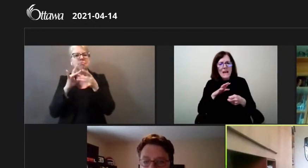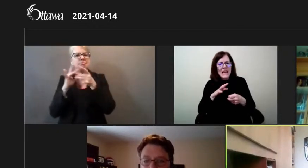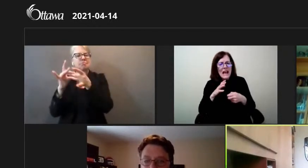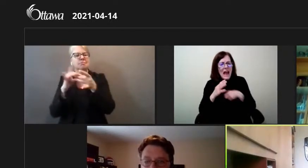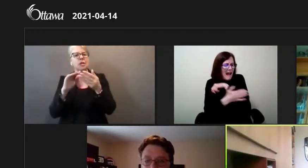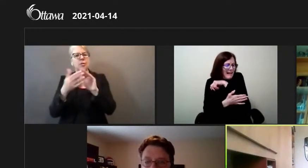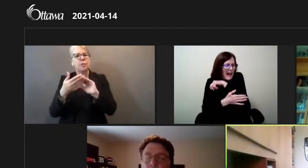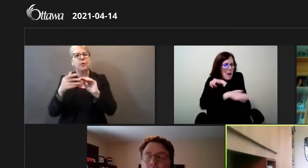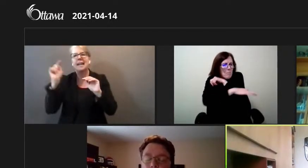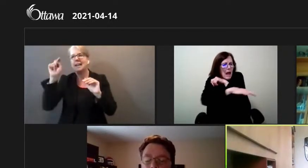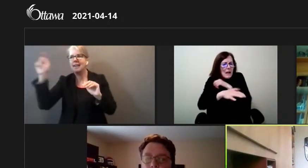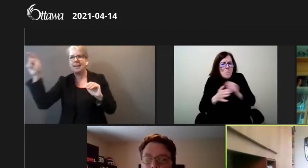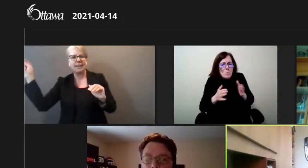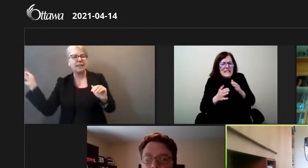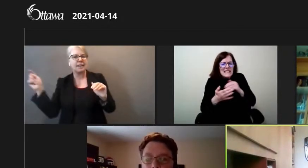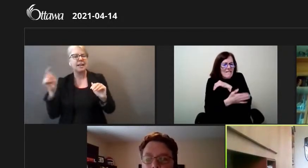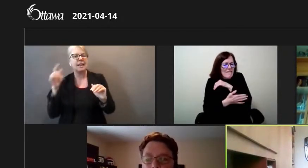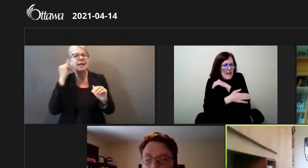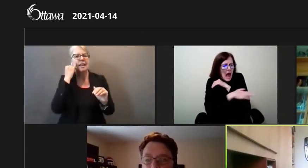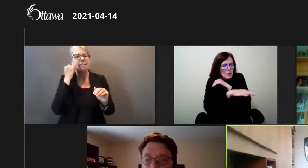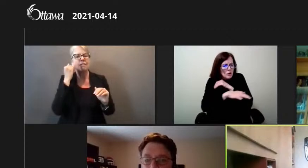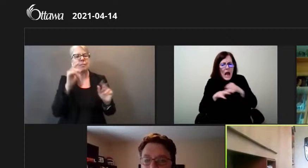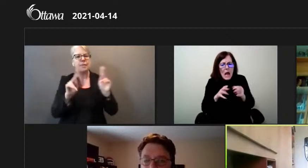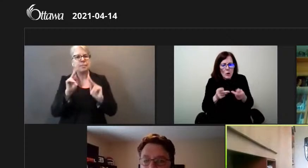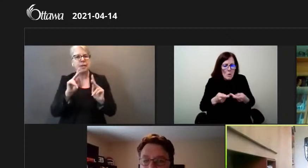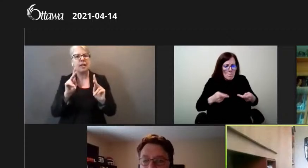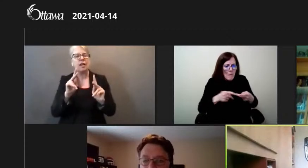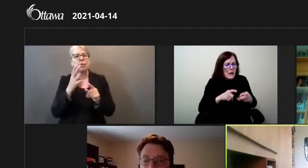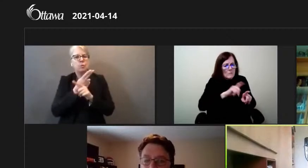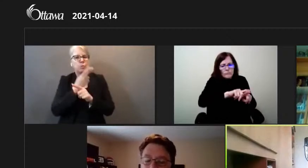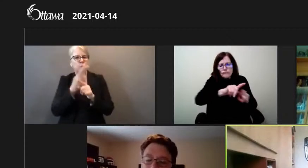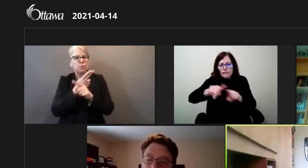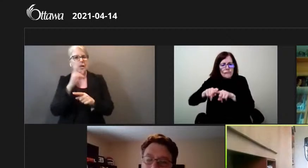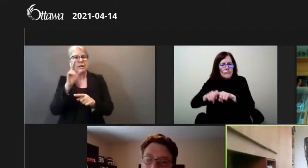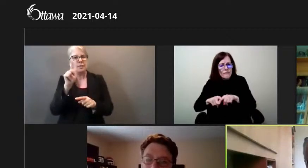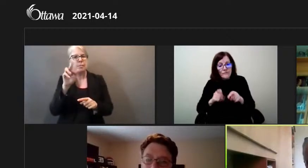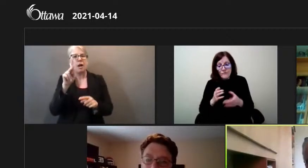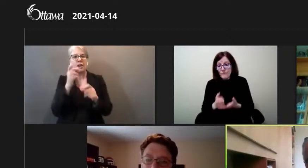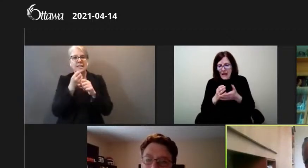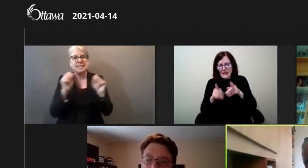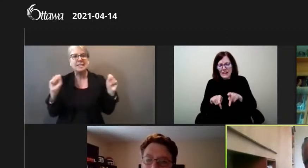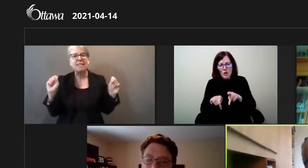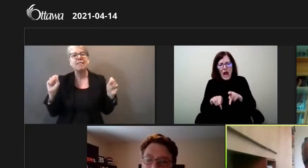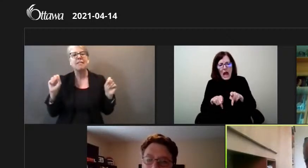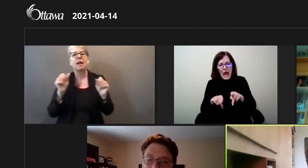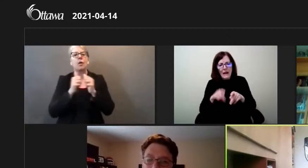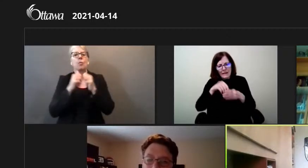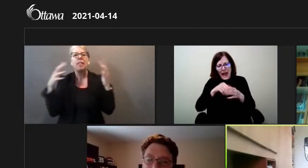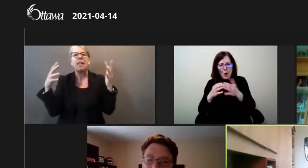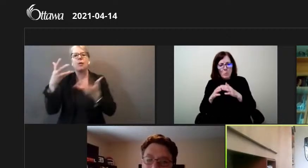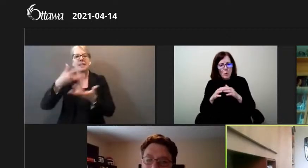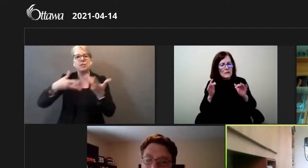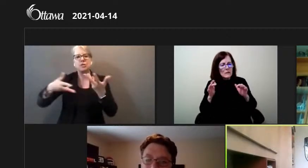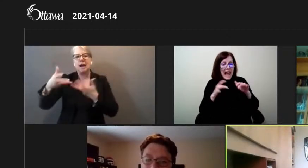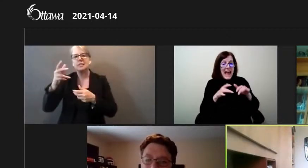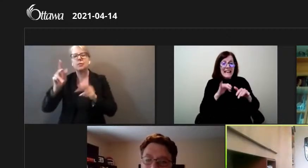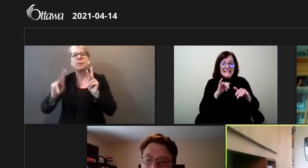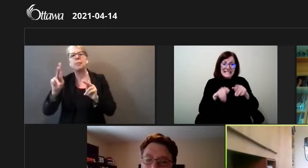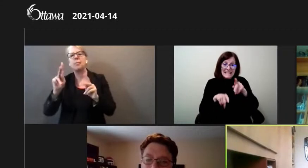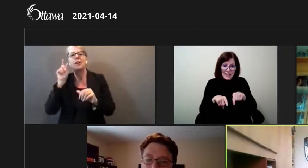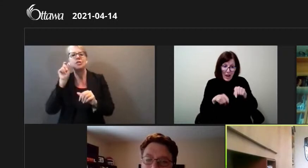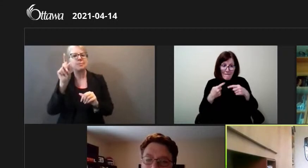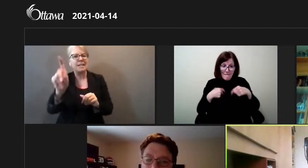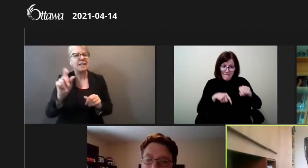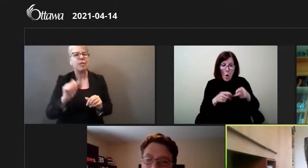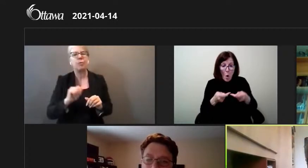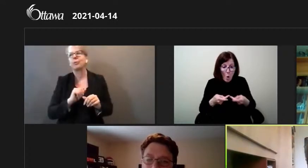to another. If people are using those parks safely without interacting and just passing through, or